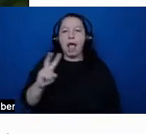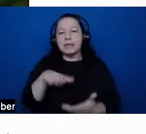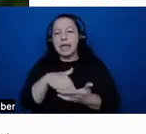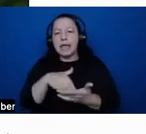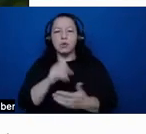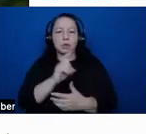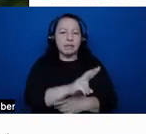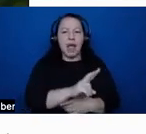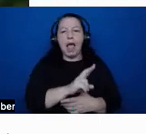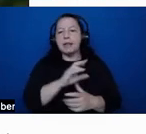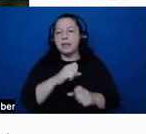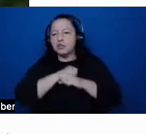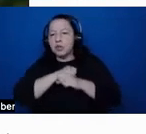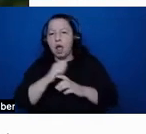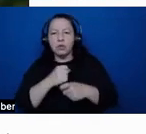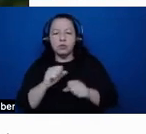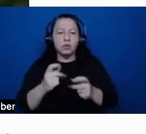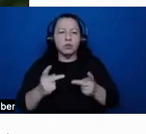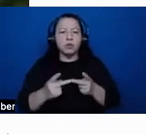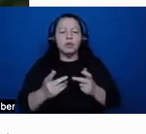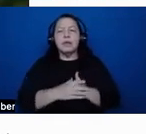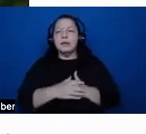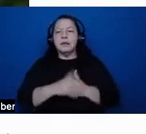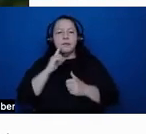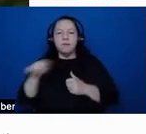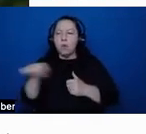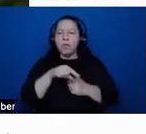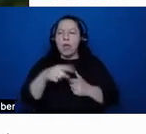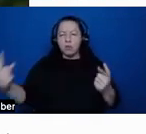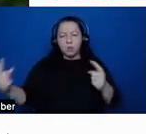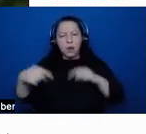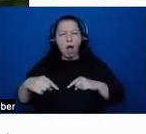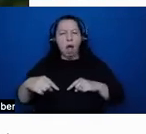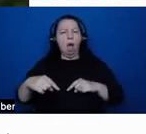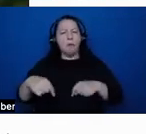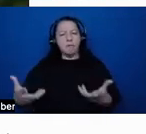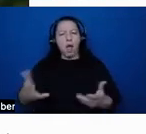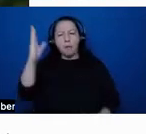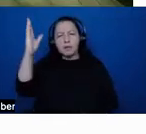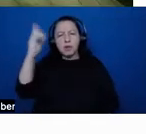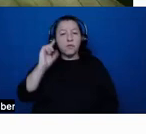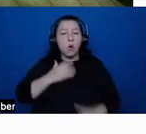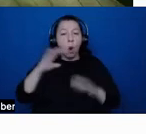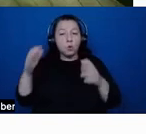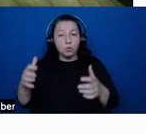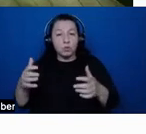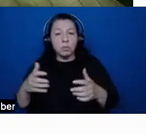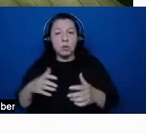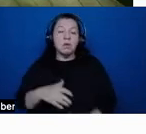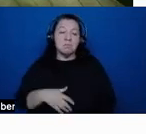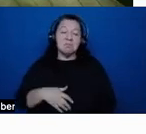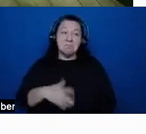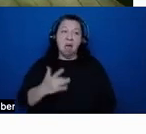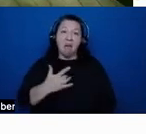violence shelters to come in and present to our group. And like, that is one way I feel like we